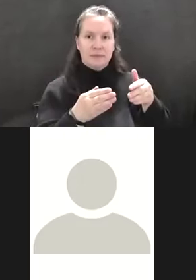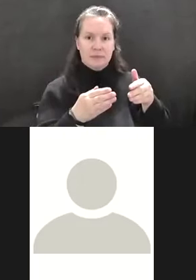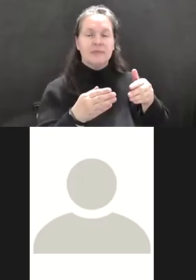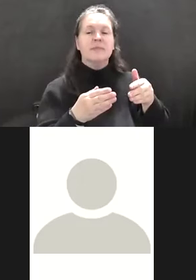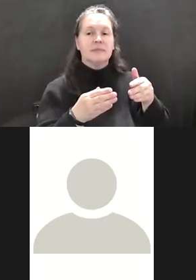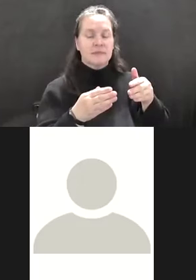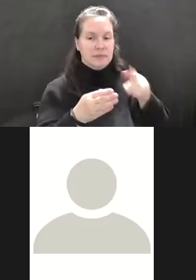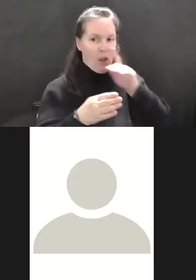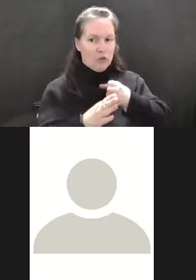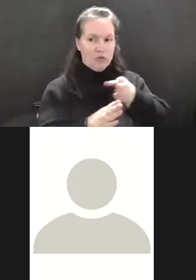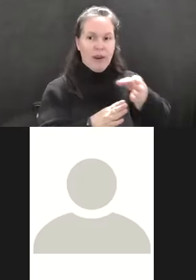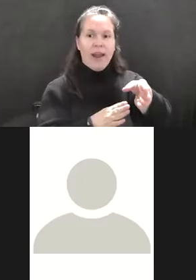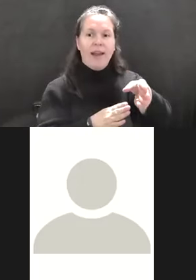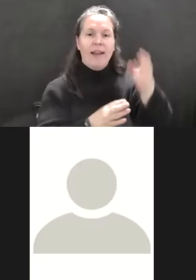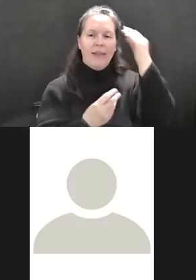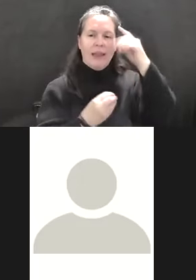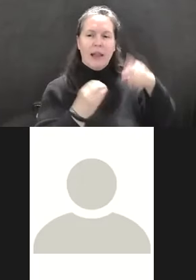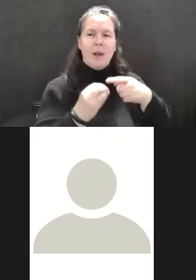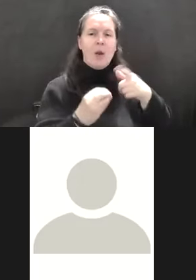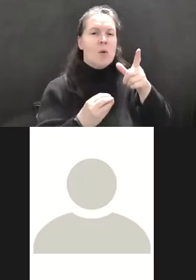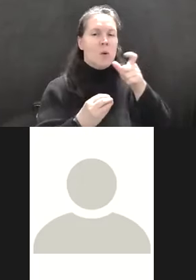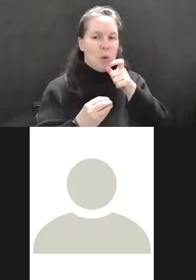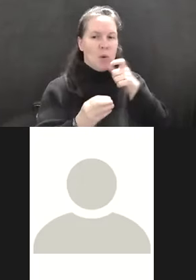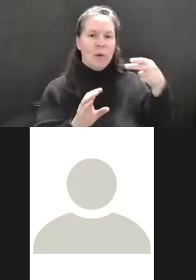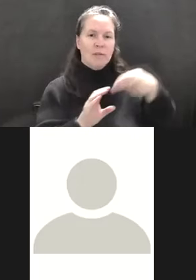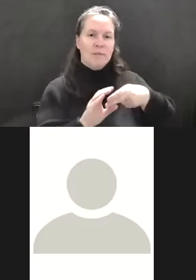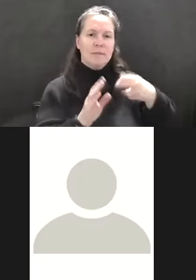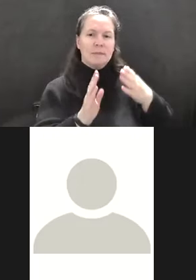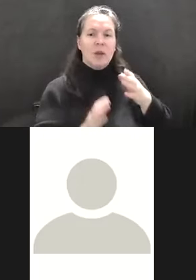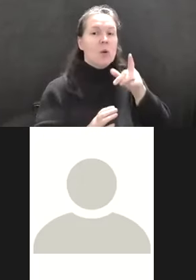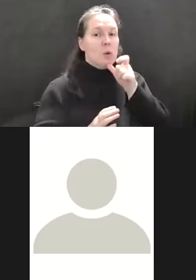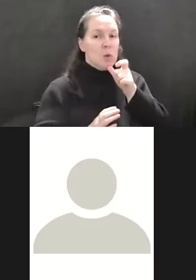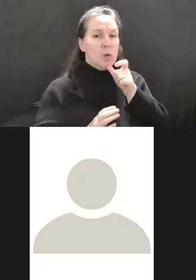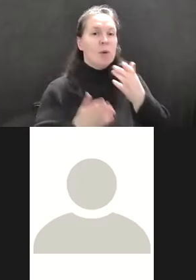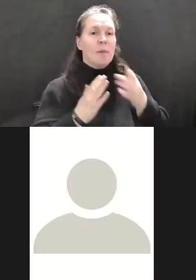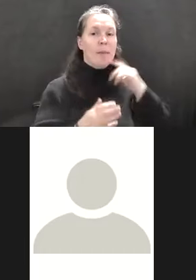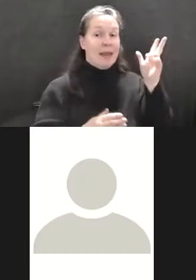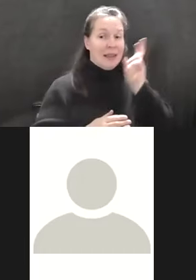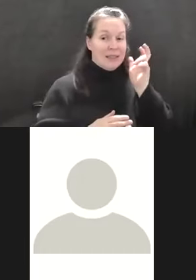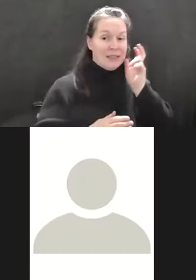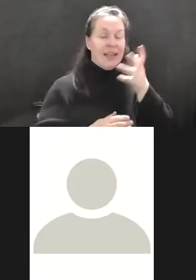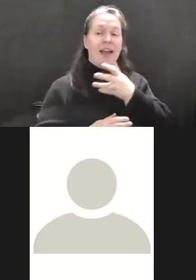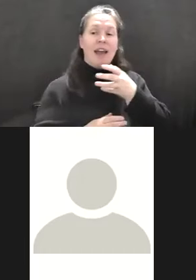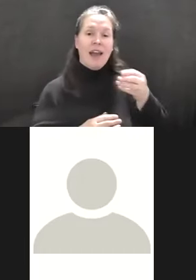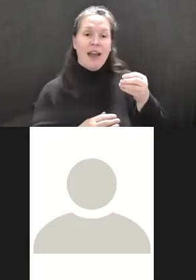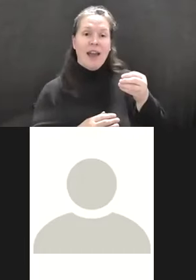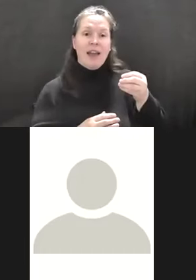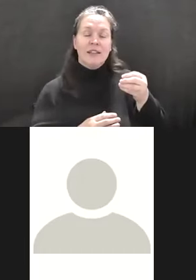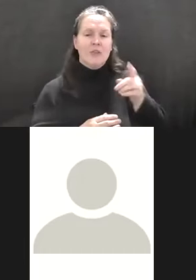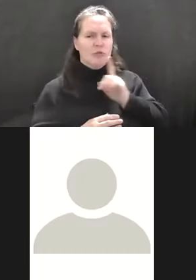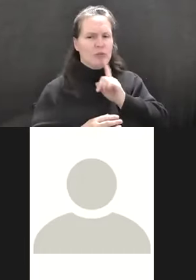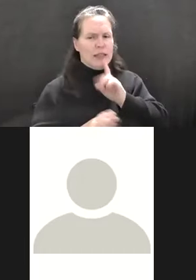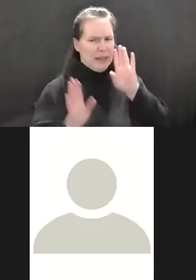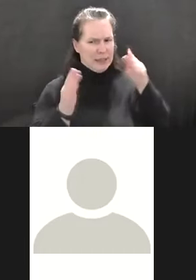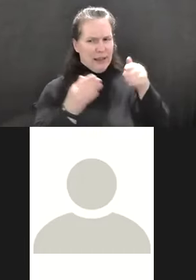on track. Think about who is participating or who may be listening. And really, let's guide